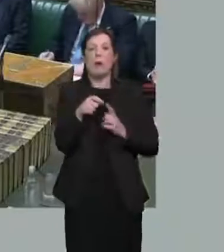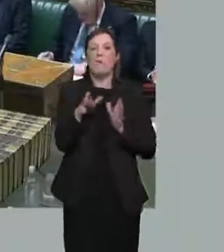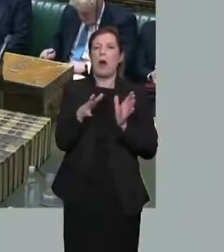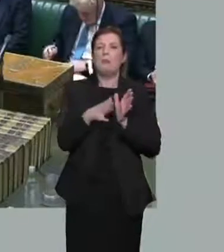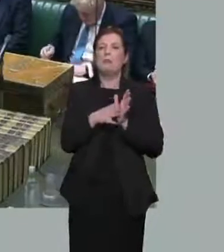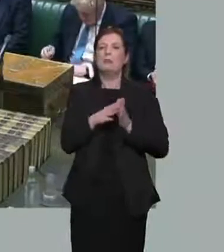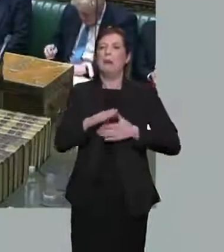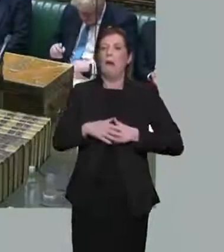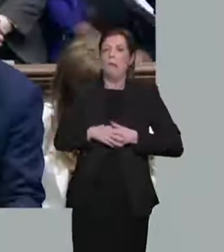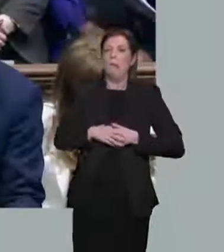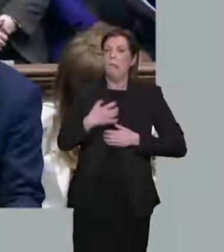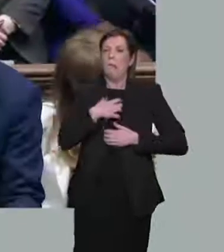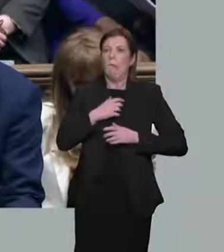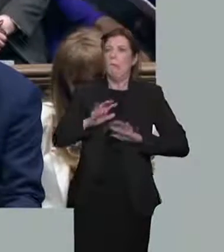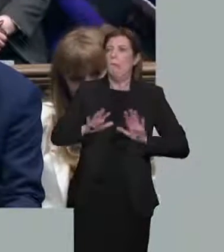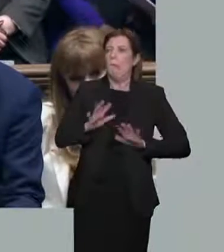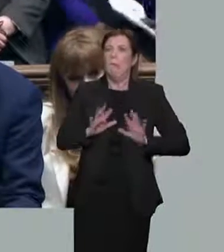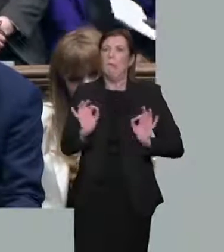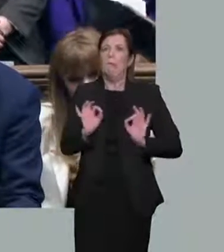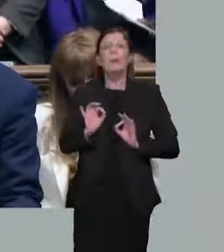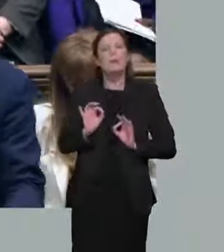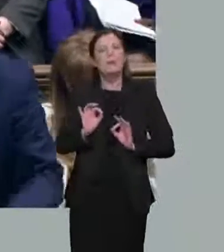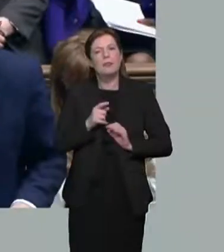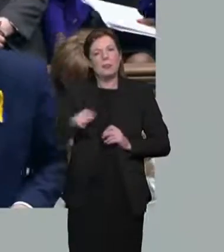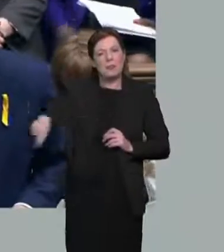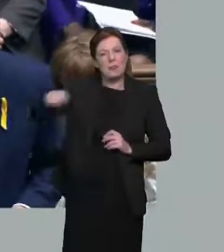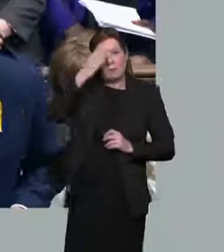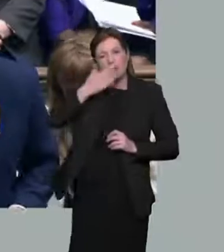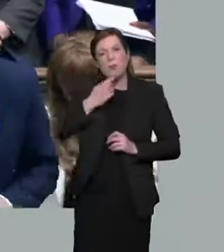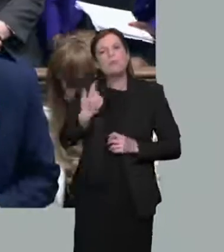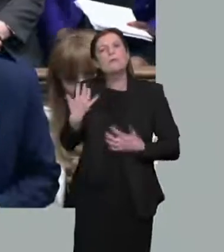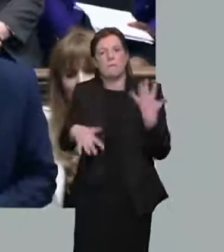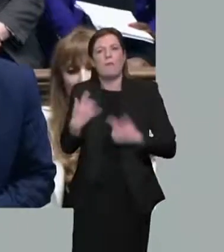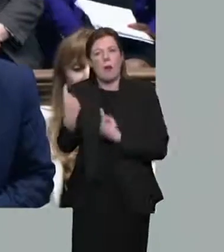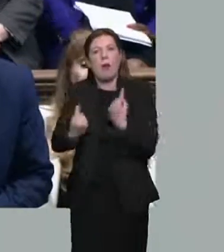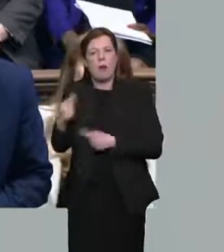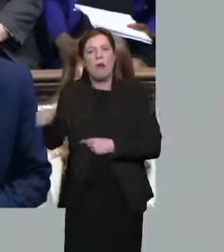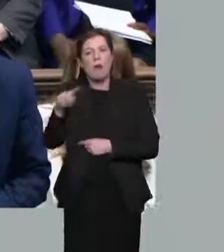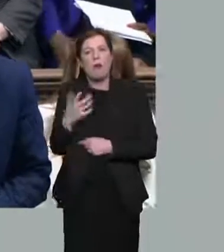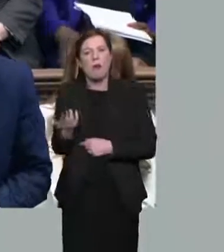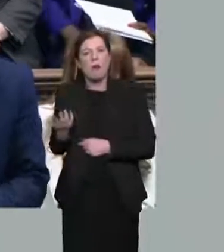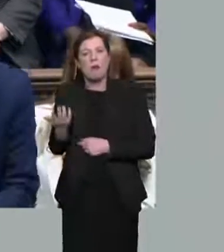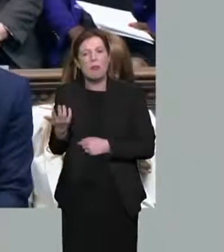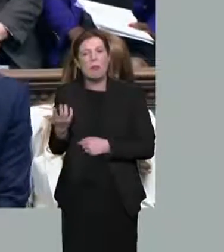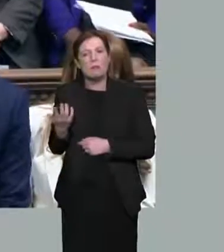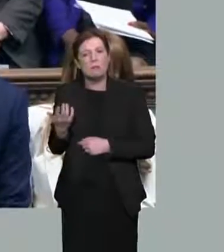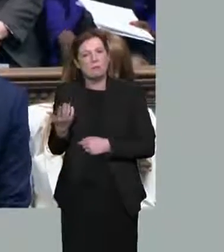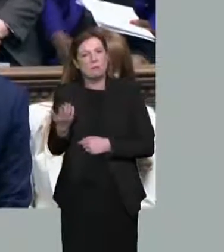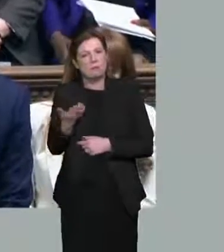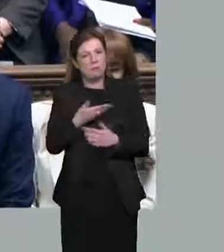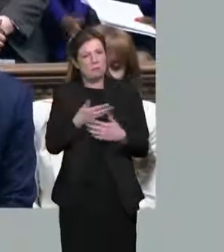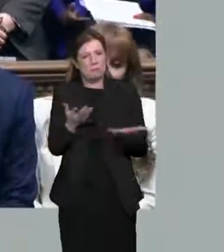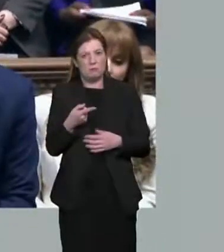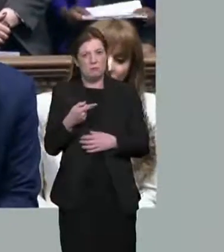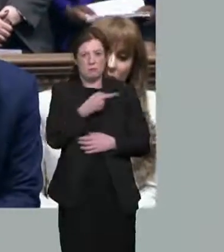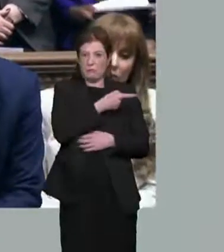his hands, more and more workers are having their lives thrown upside down by this appalling practice. What good to